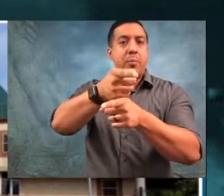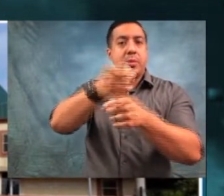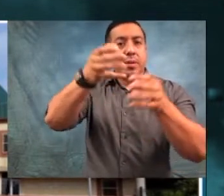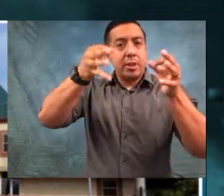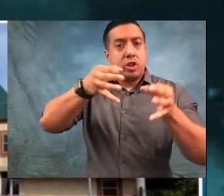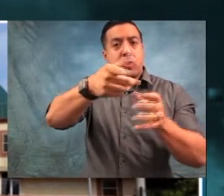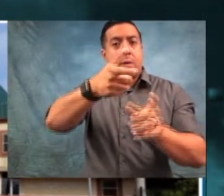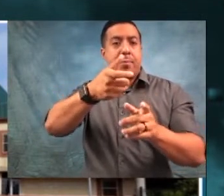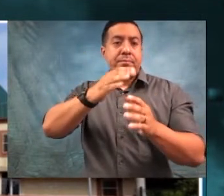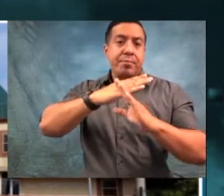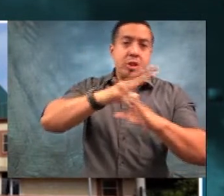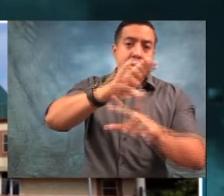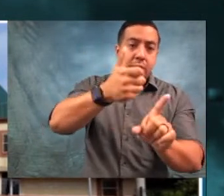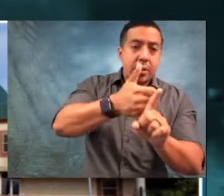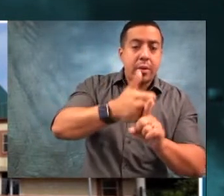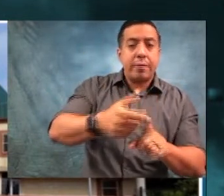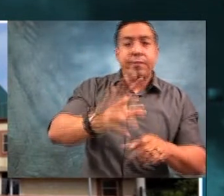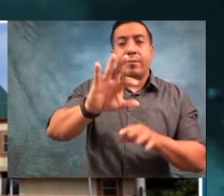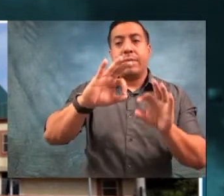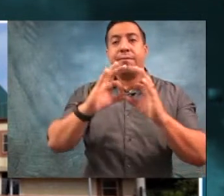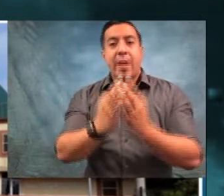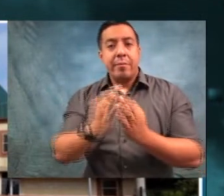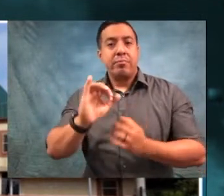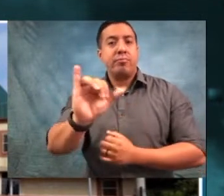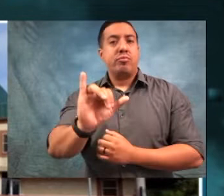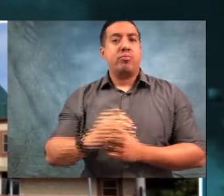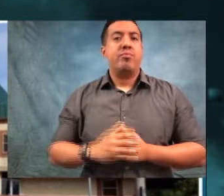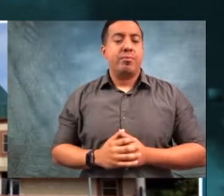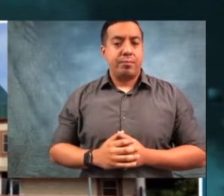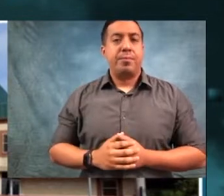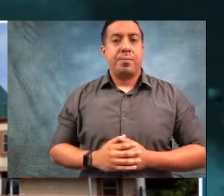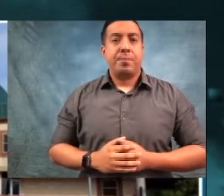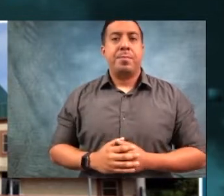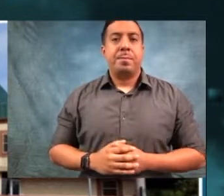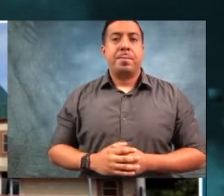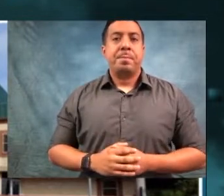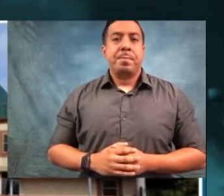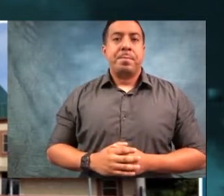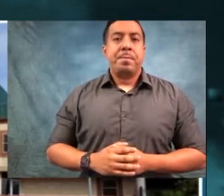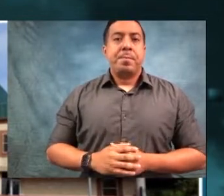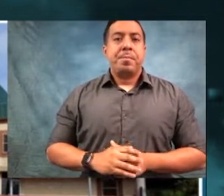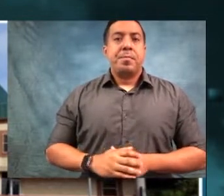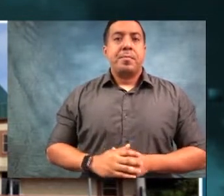appropriate decisions to protect yourself and your family.